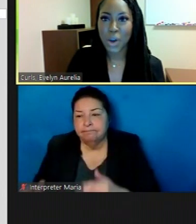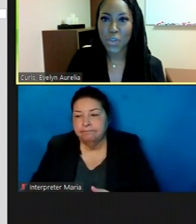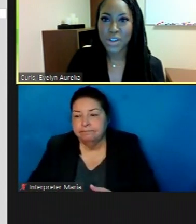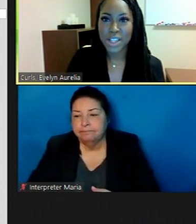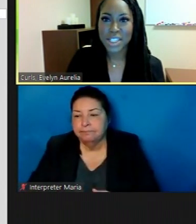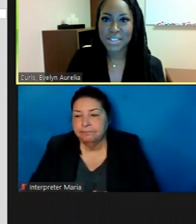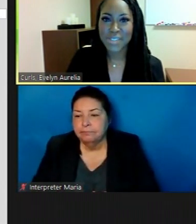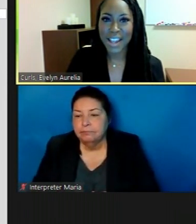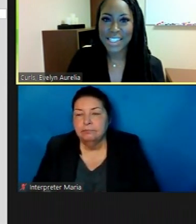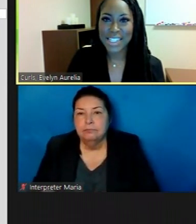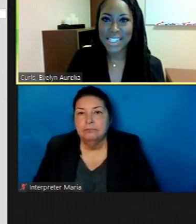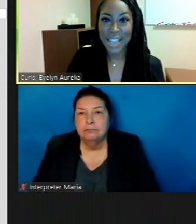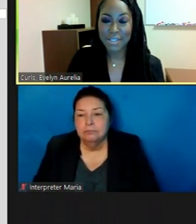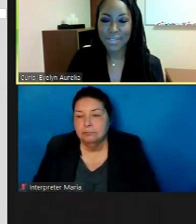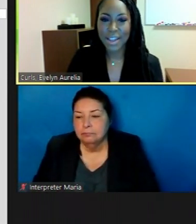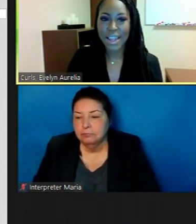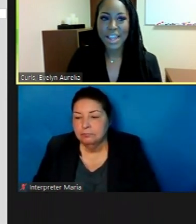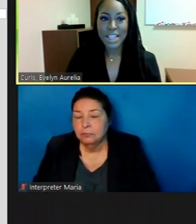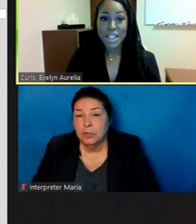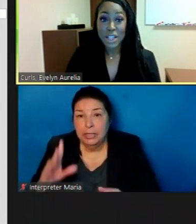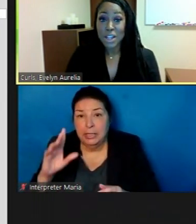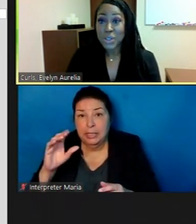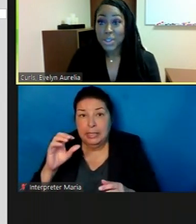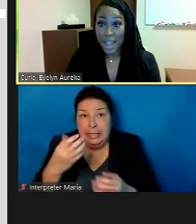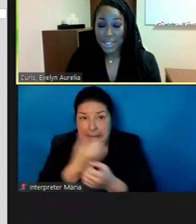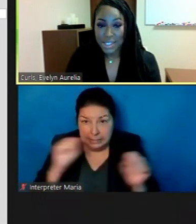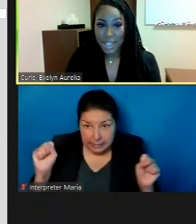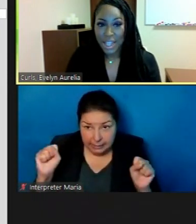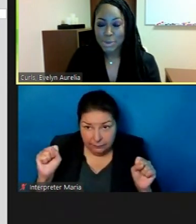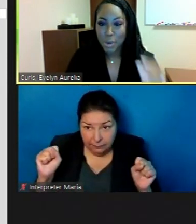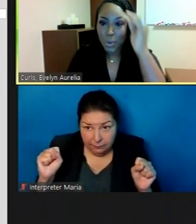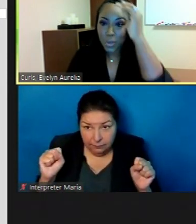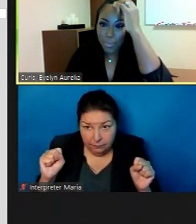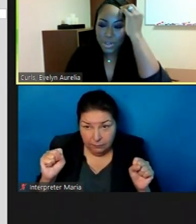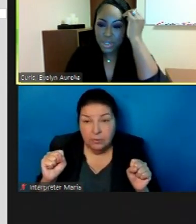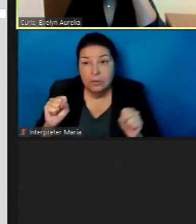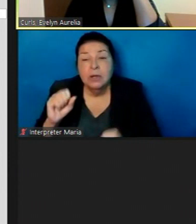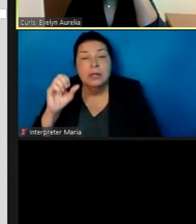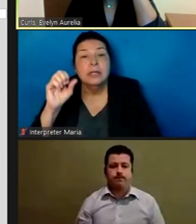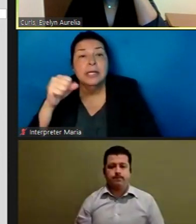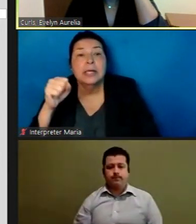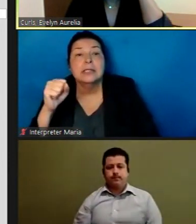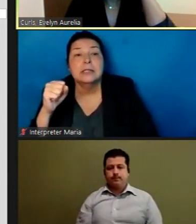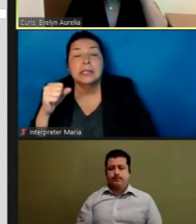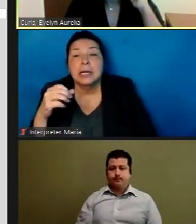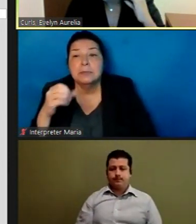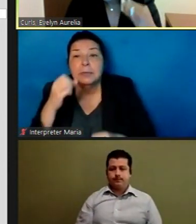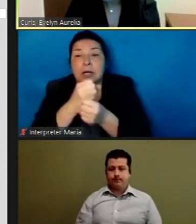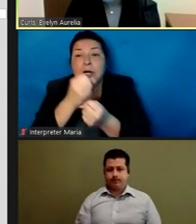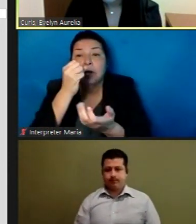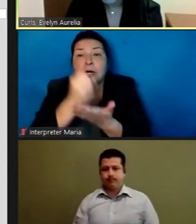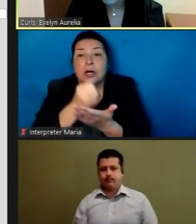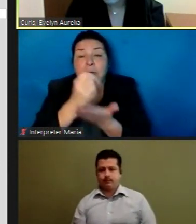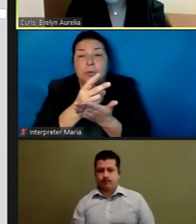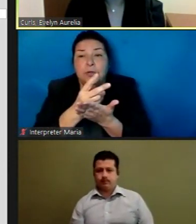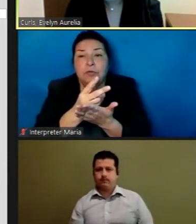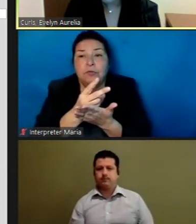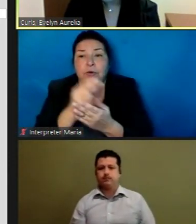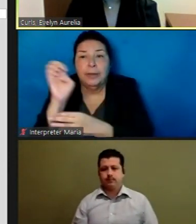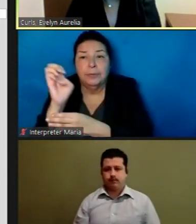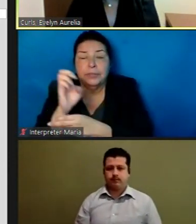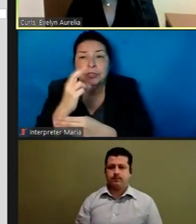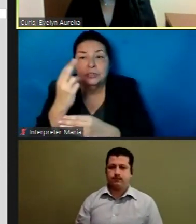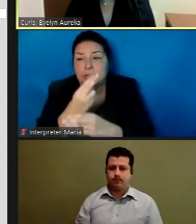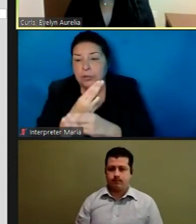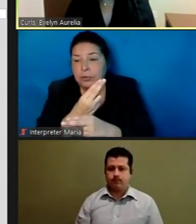Is the COVID-19 vaccine safe? So yes, it's been approved for emergency use, and there's been 152